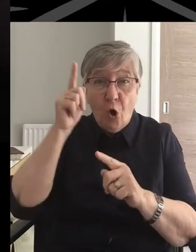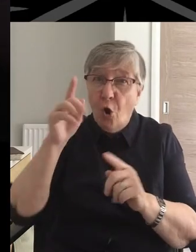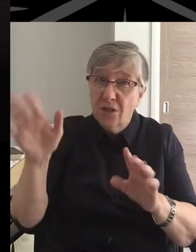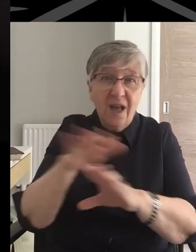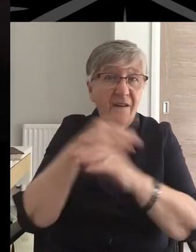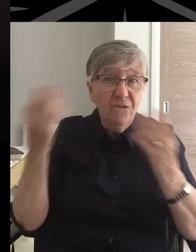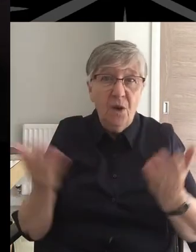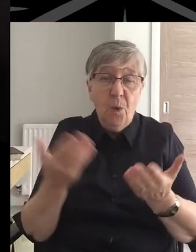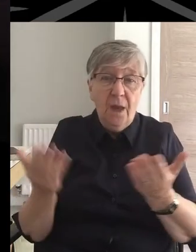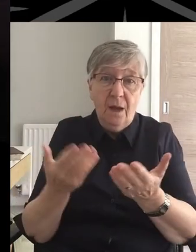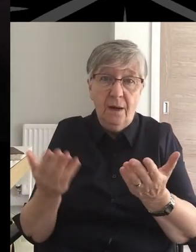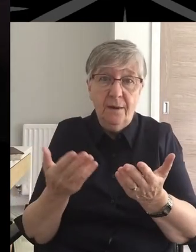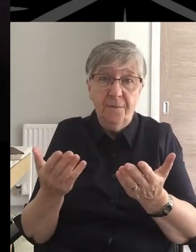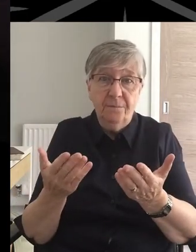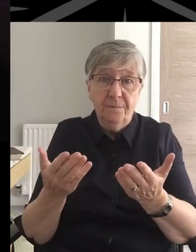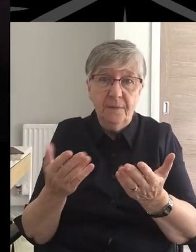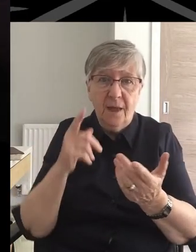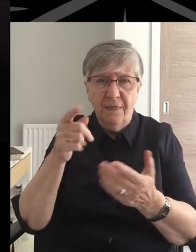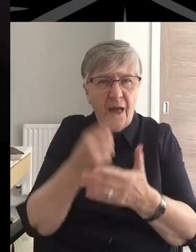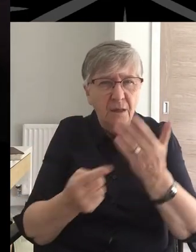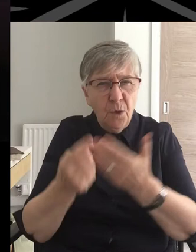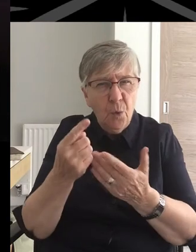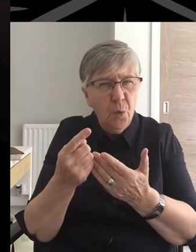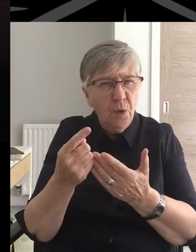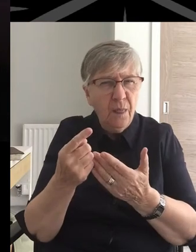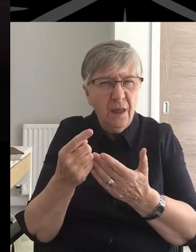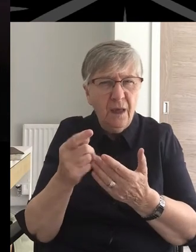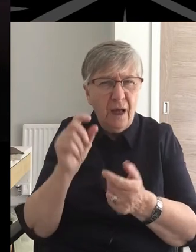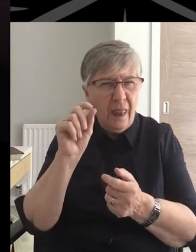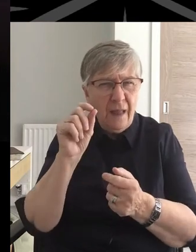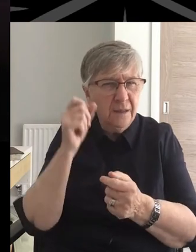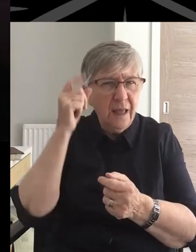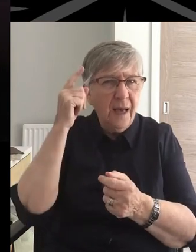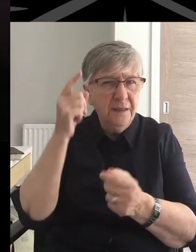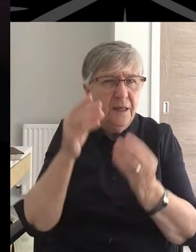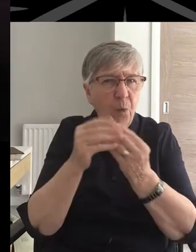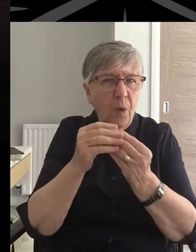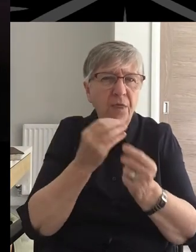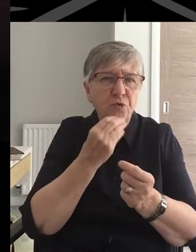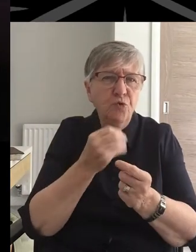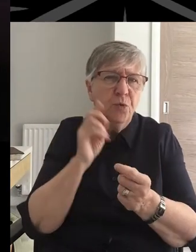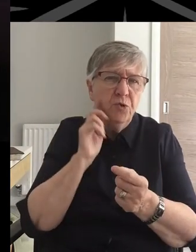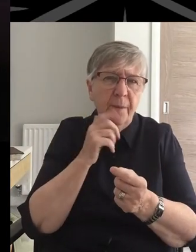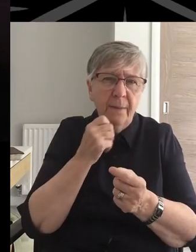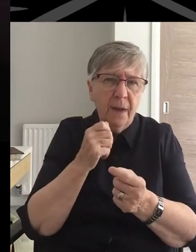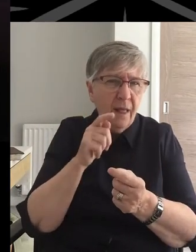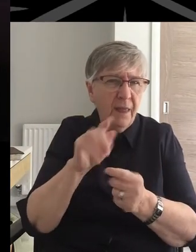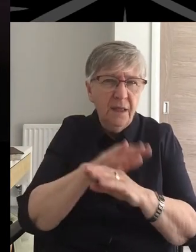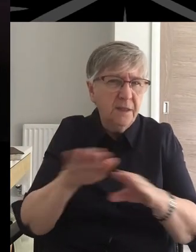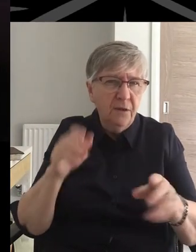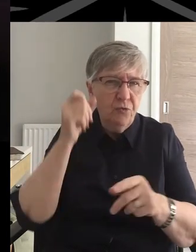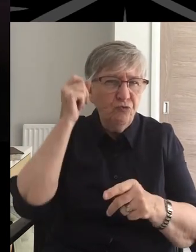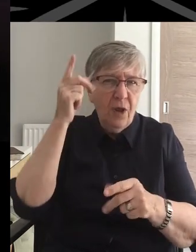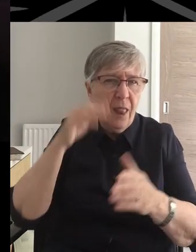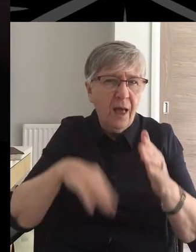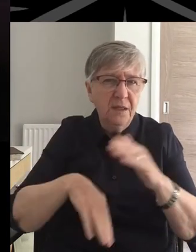everywhere. But that was only a faint idea amongst the Jewish people at this time.